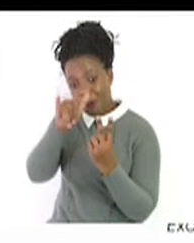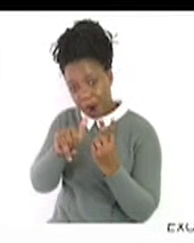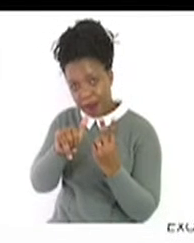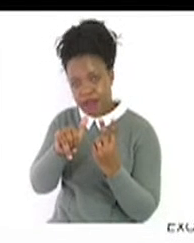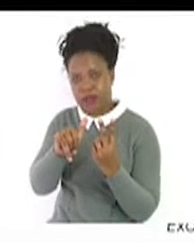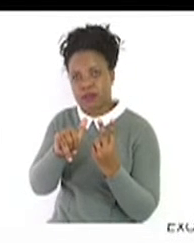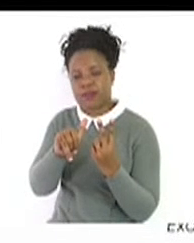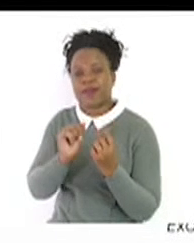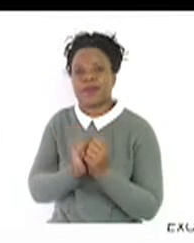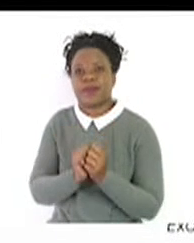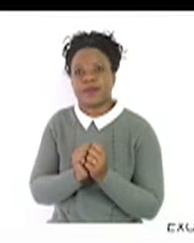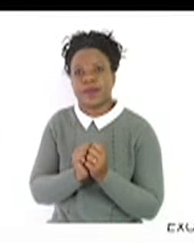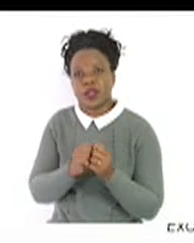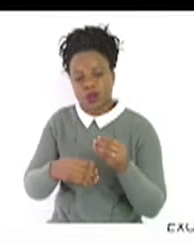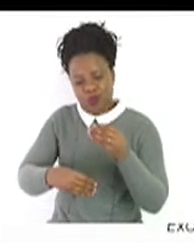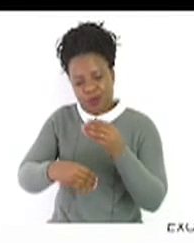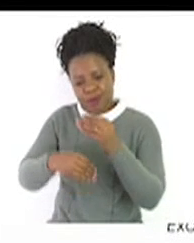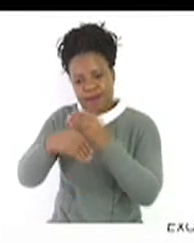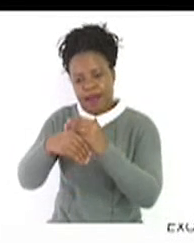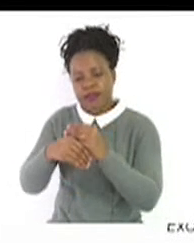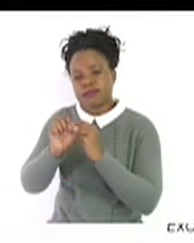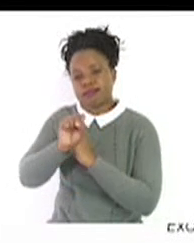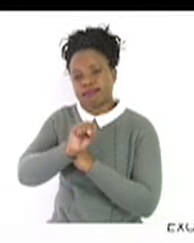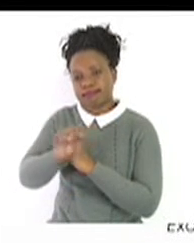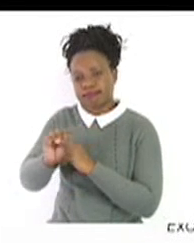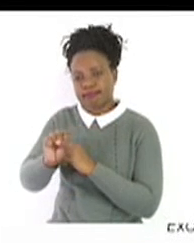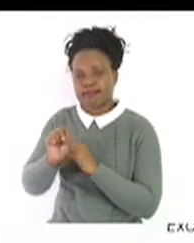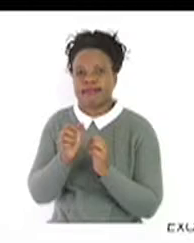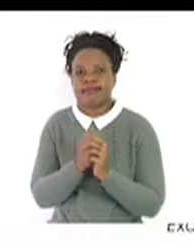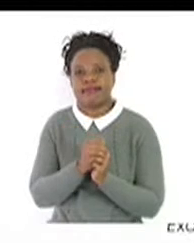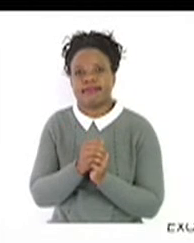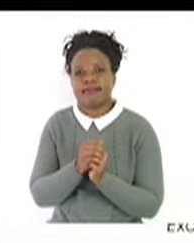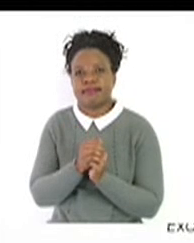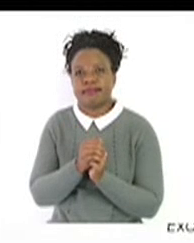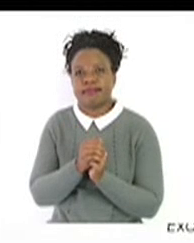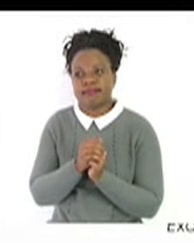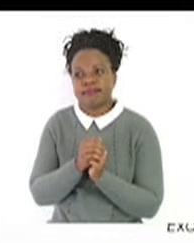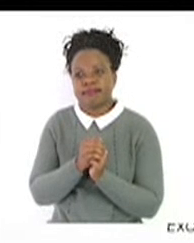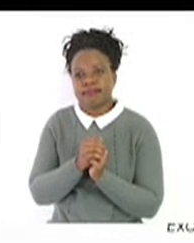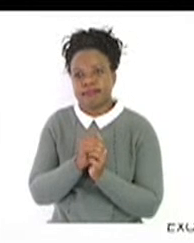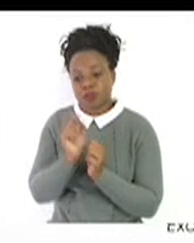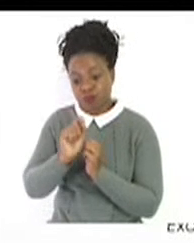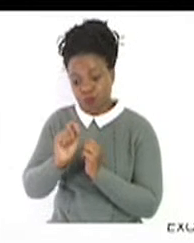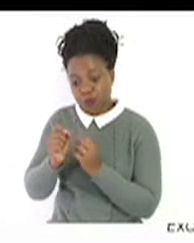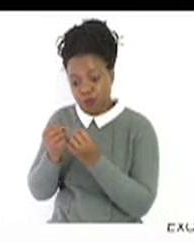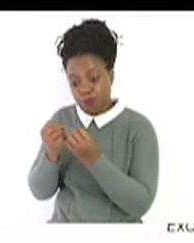we add the S in their plural form.